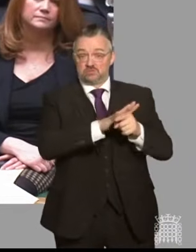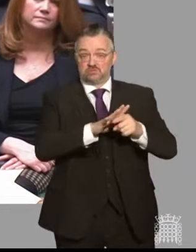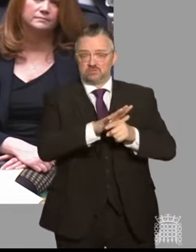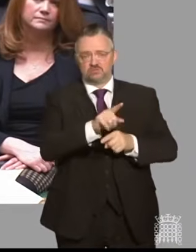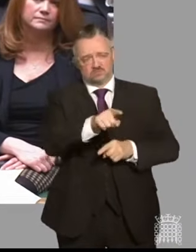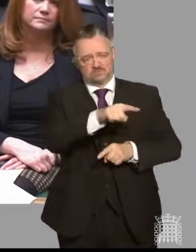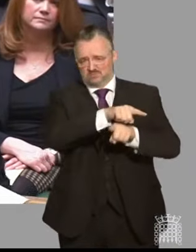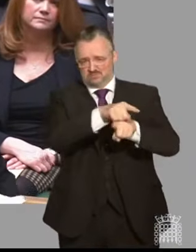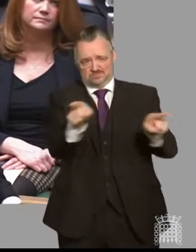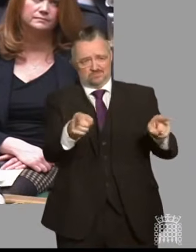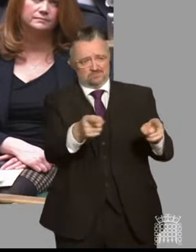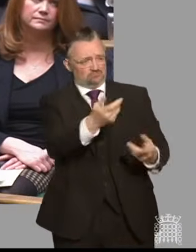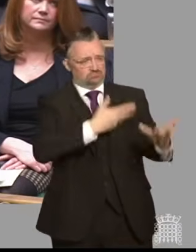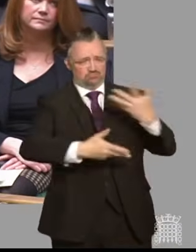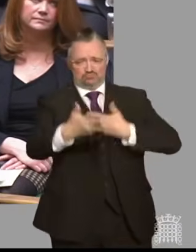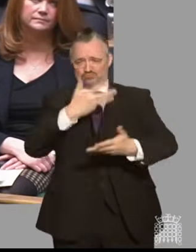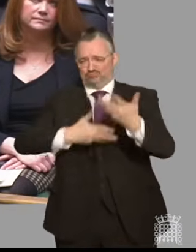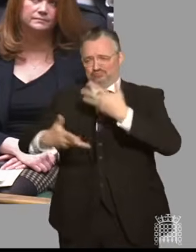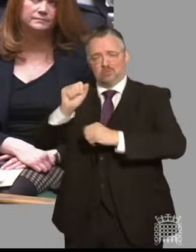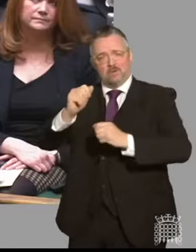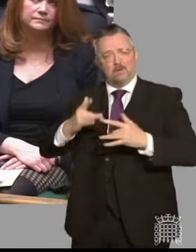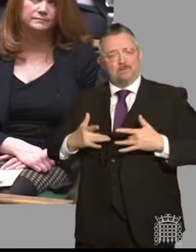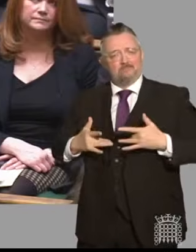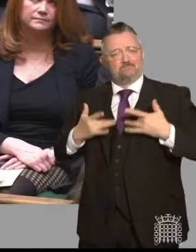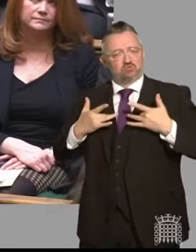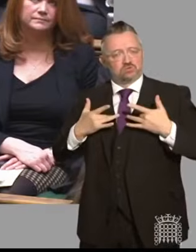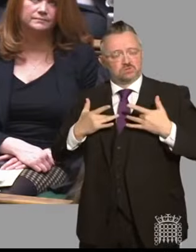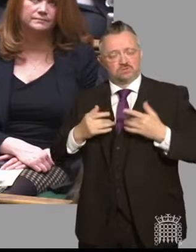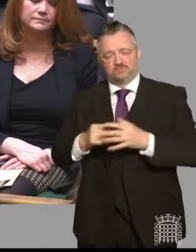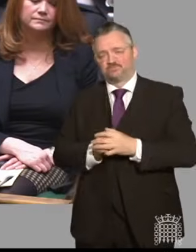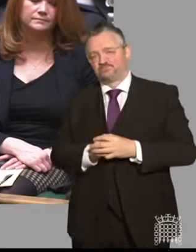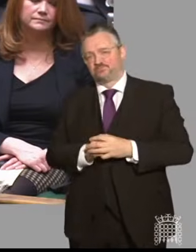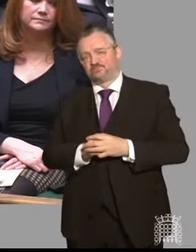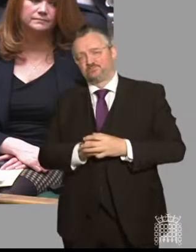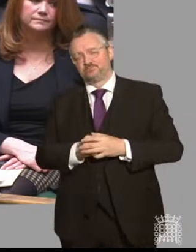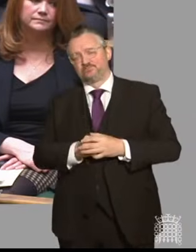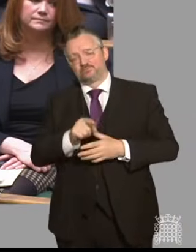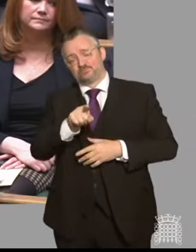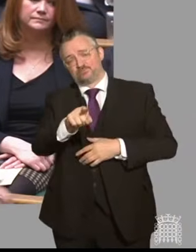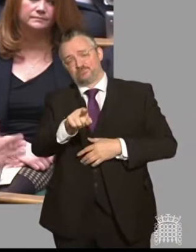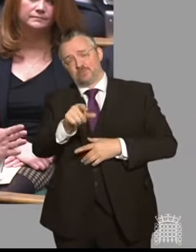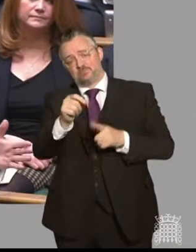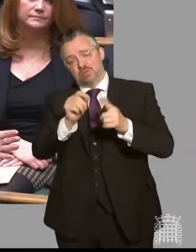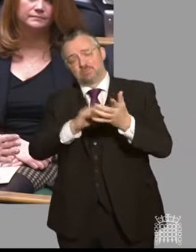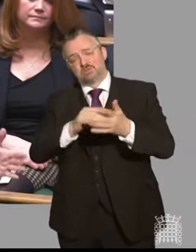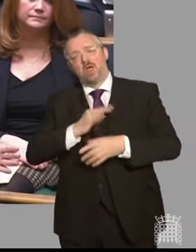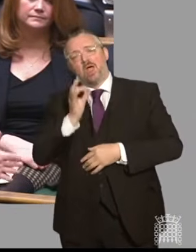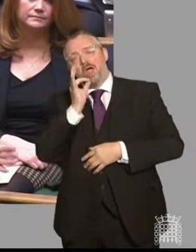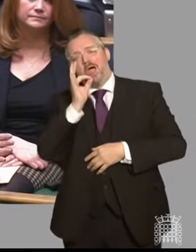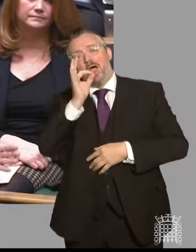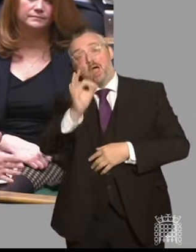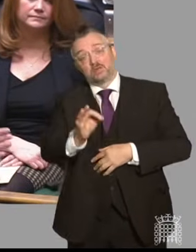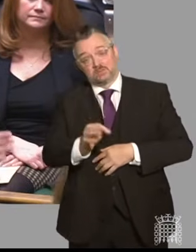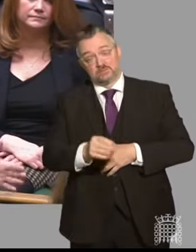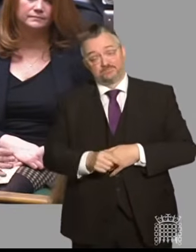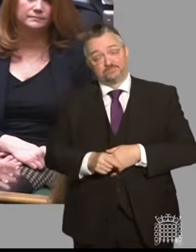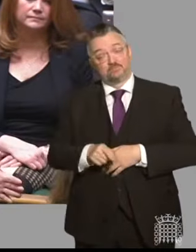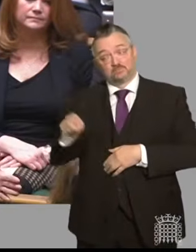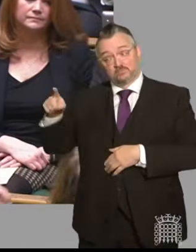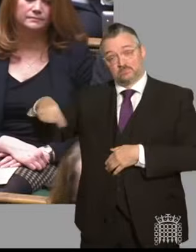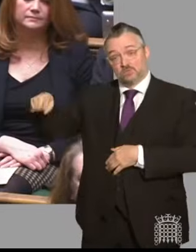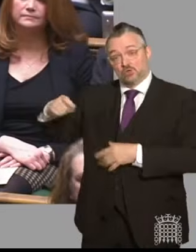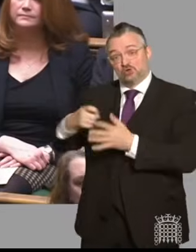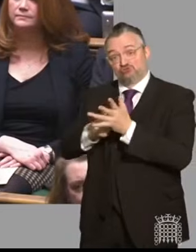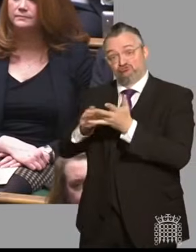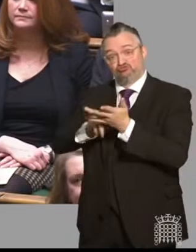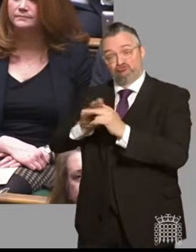I'd like to ask the Prime Minister if he agrees with the people of Romford that we need a radical plan to control